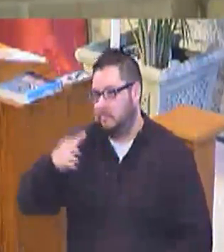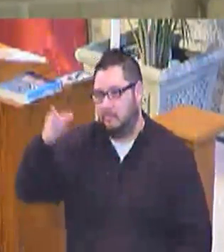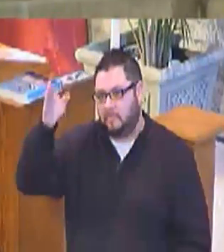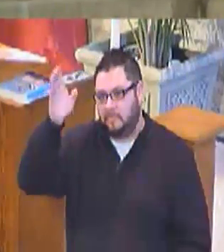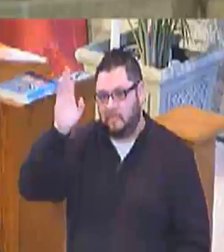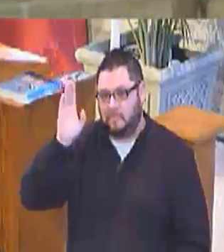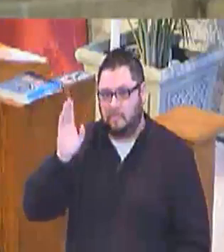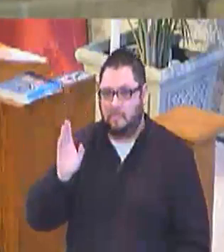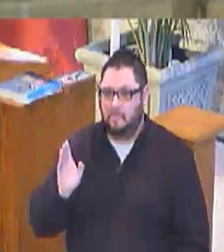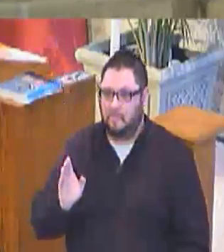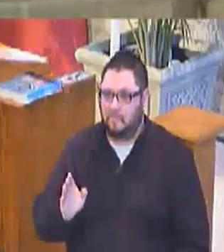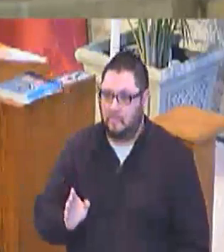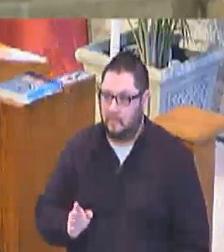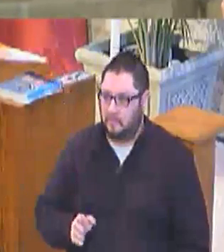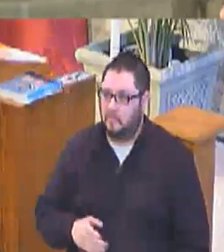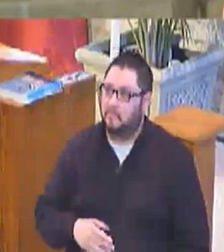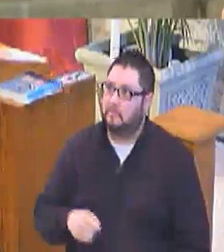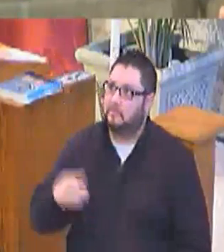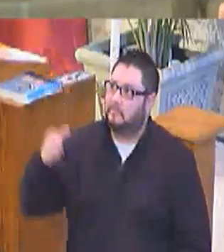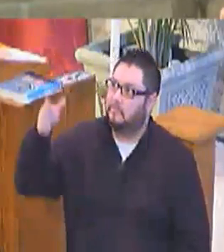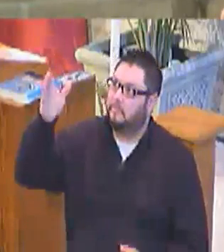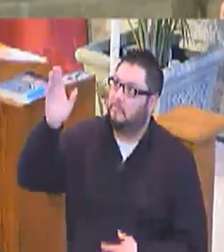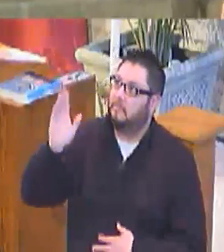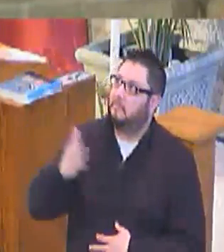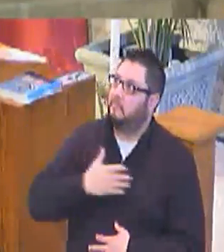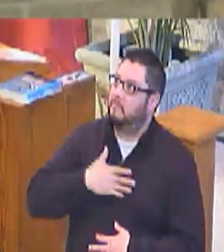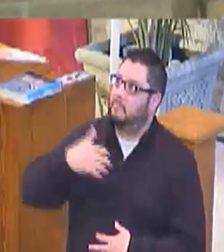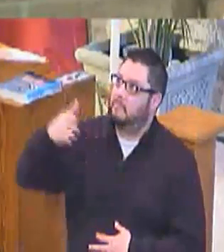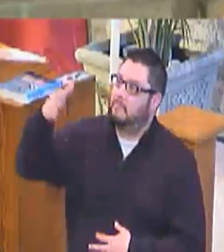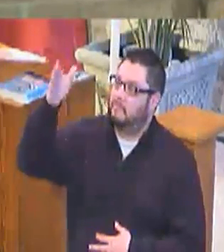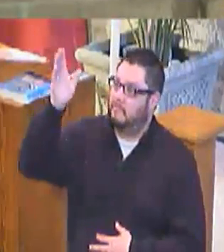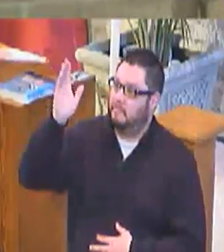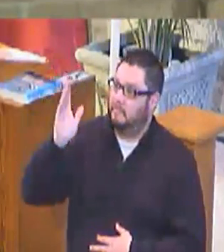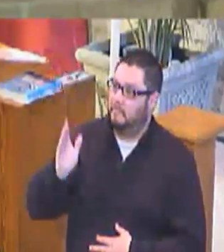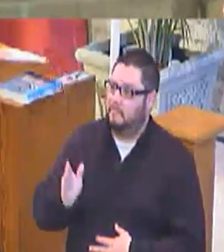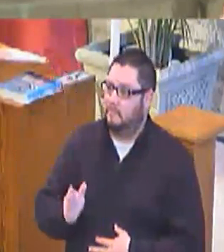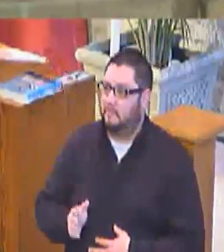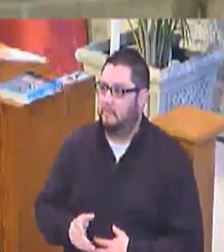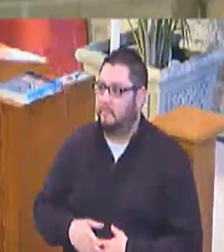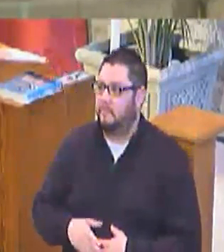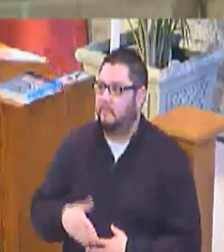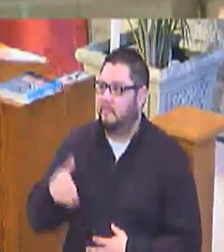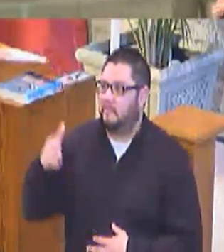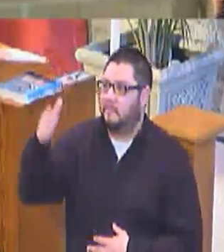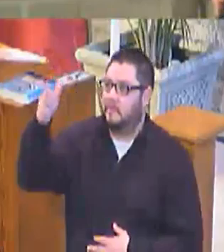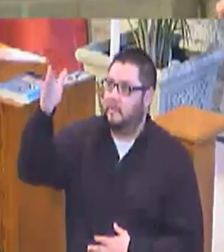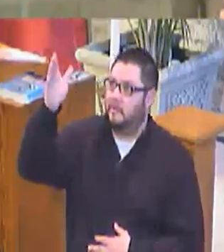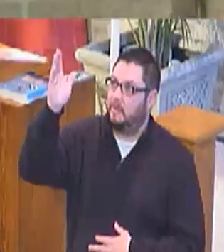God, my God, of God.